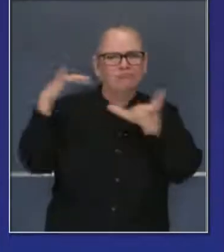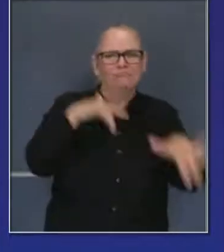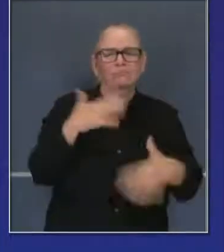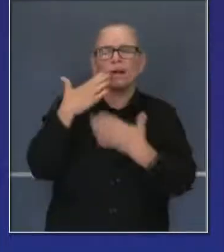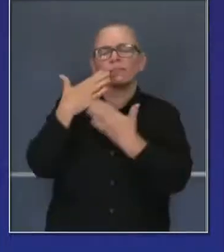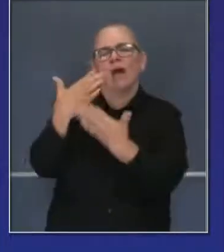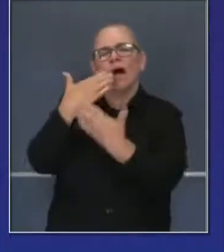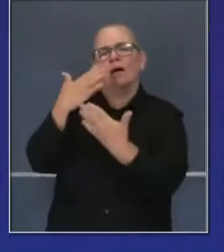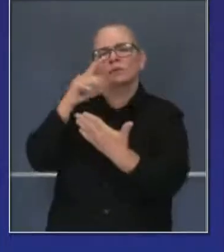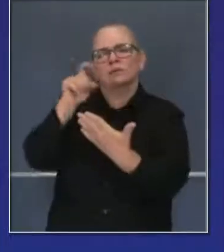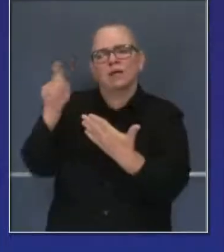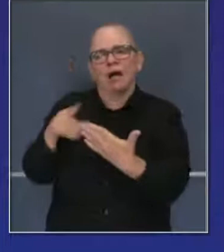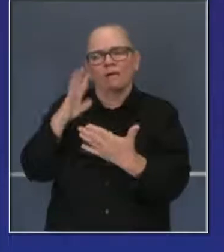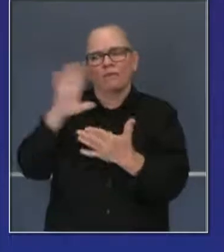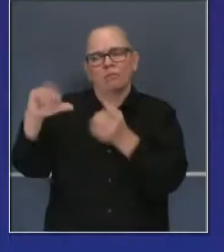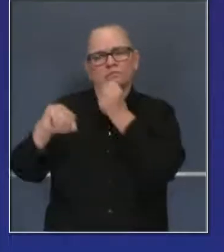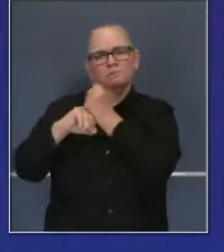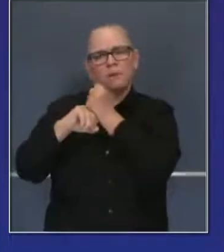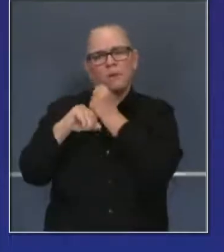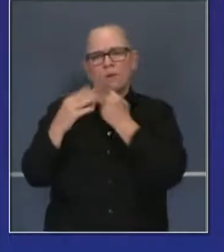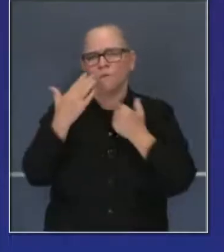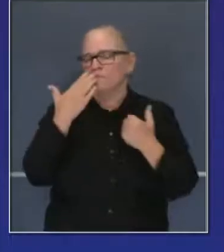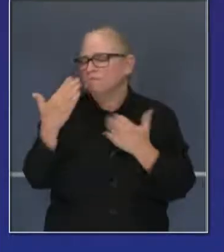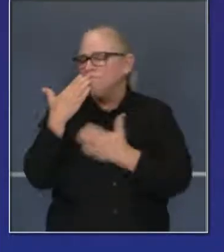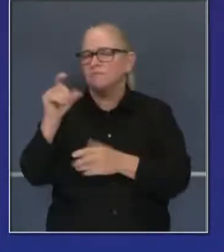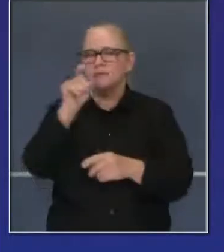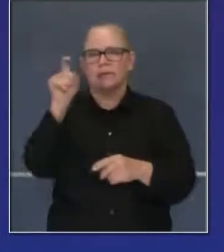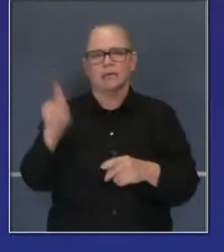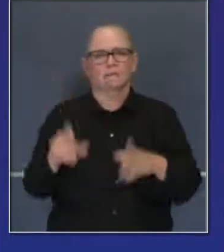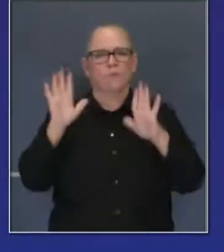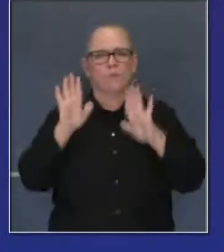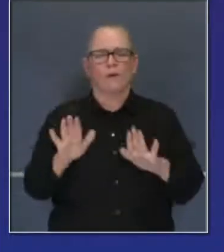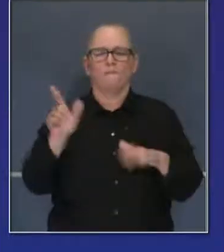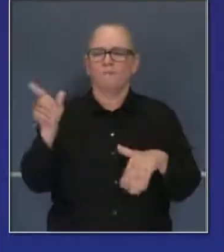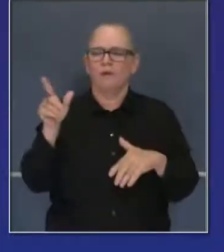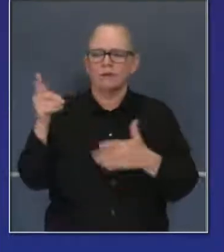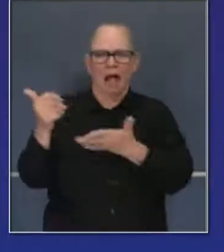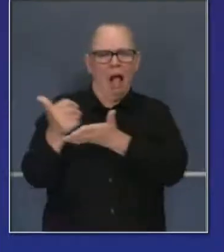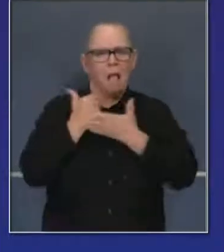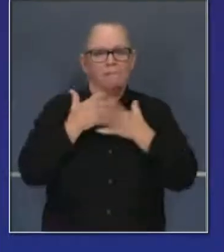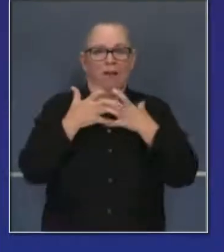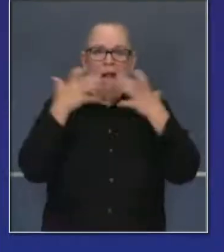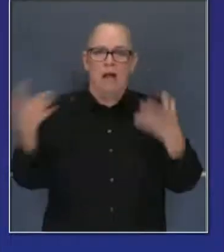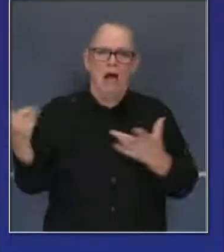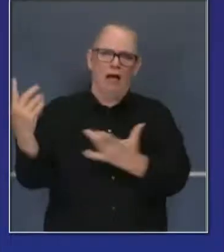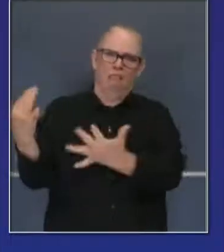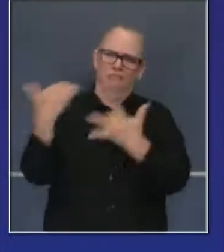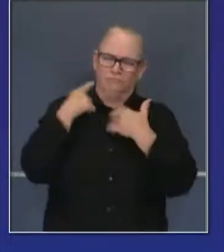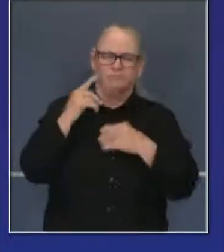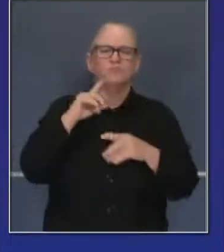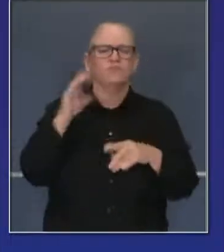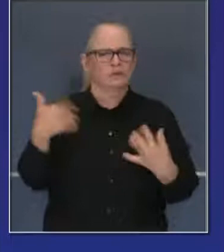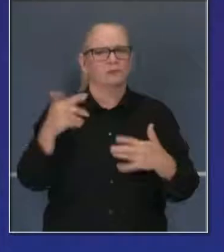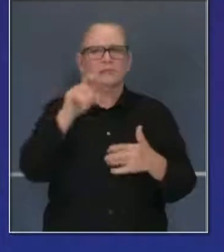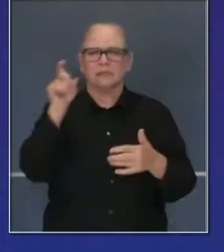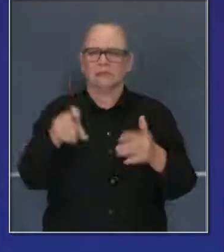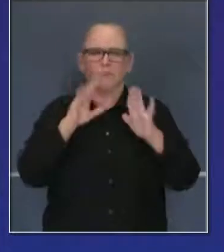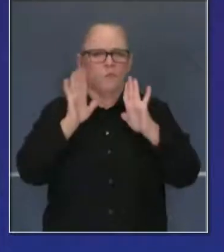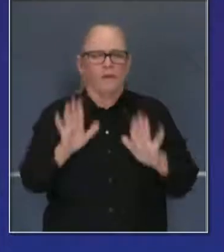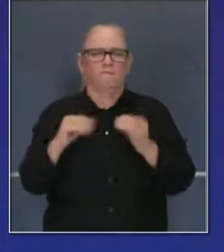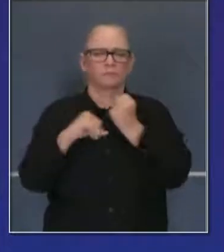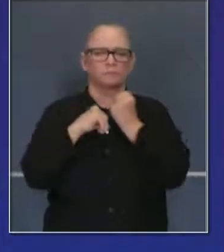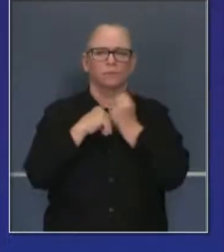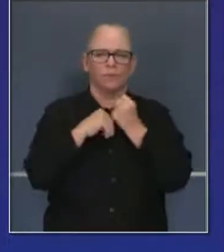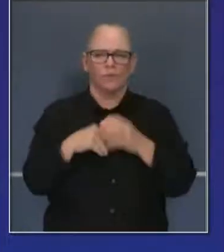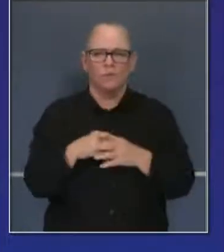his extraordinary support. He has been incredibly responsive for now months here in the state, but in particular is